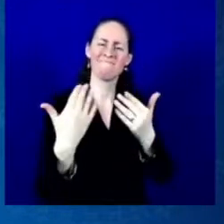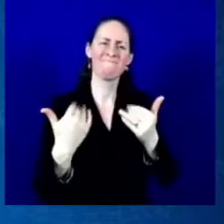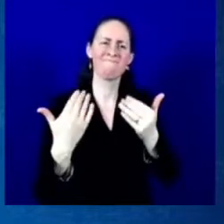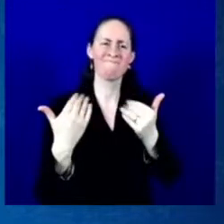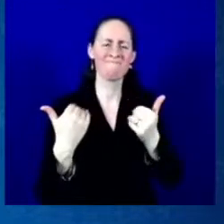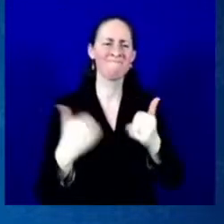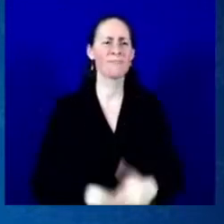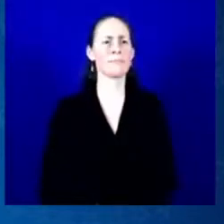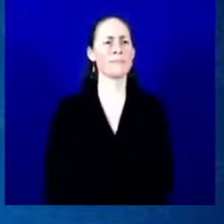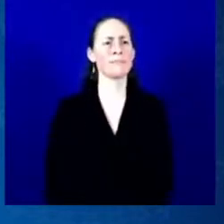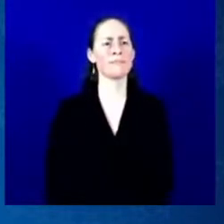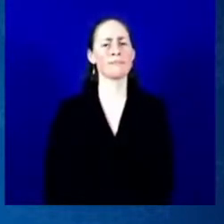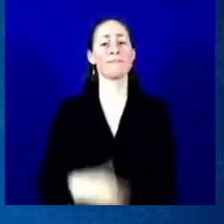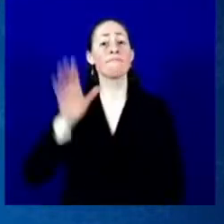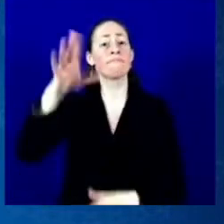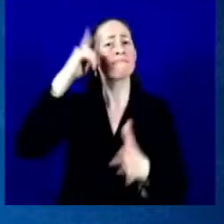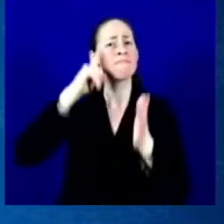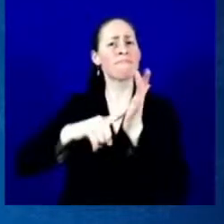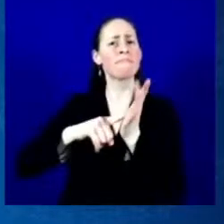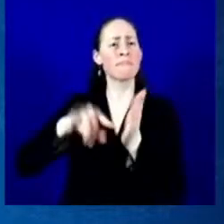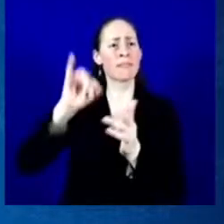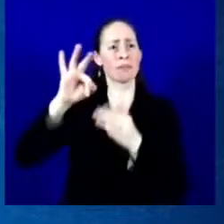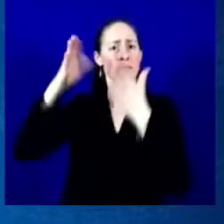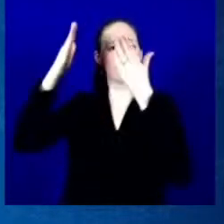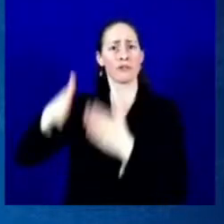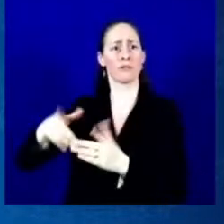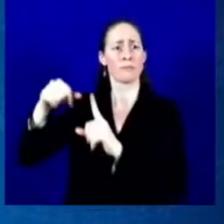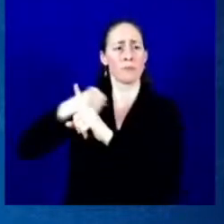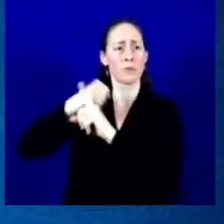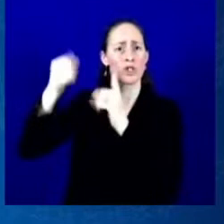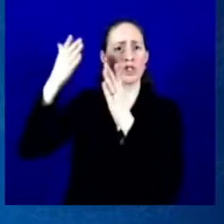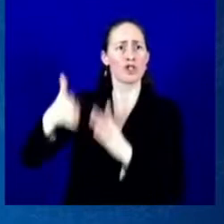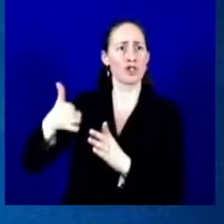court order said this is an abuser. You can't own a gun.